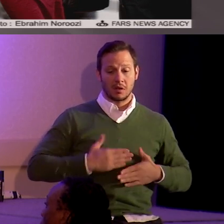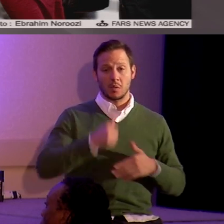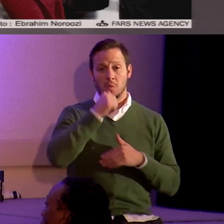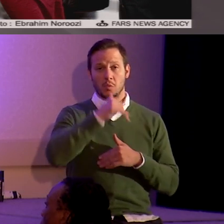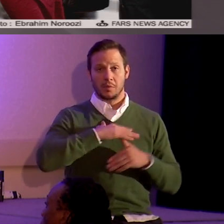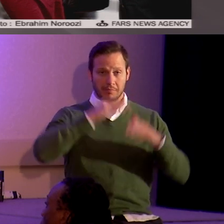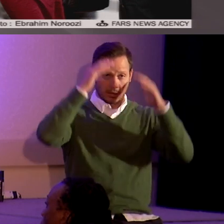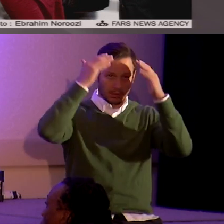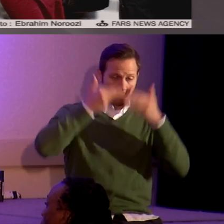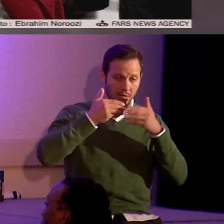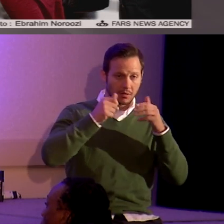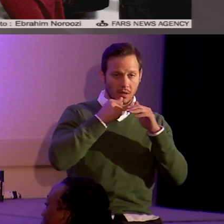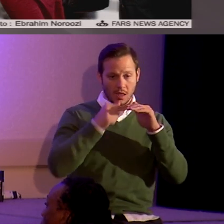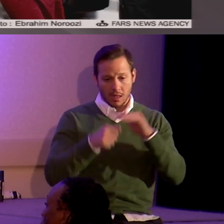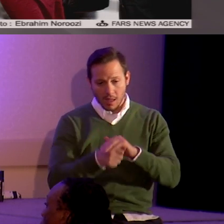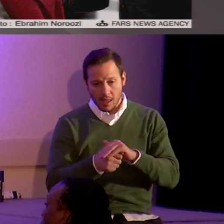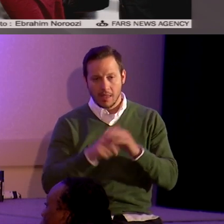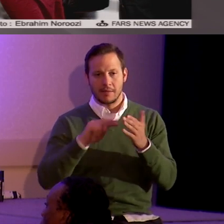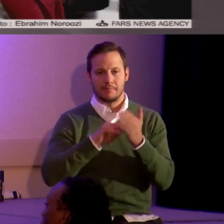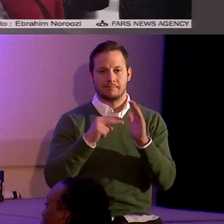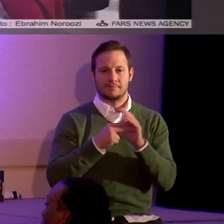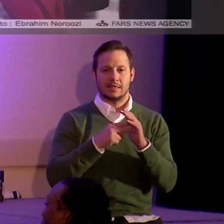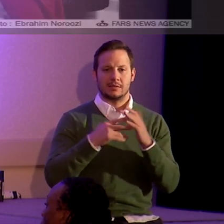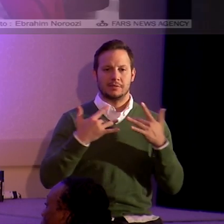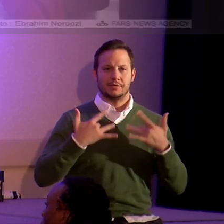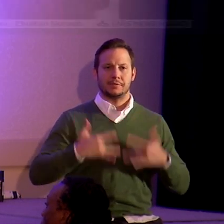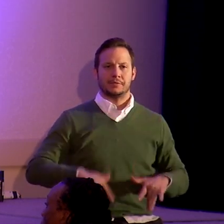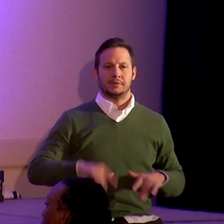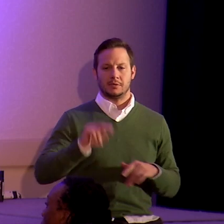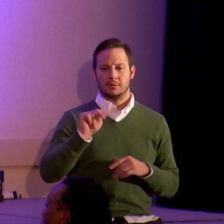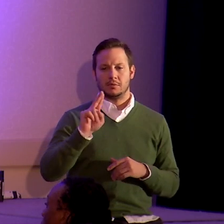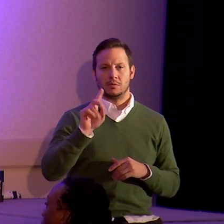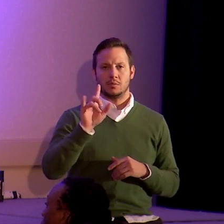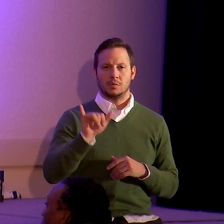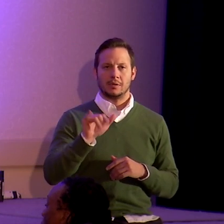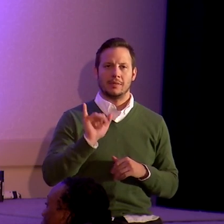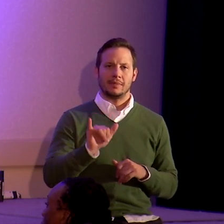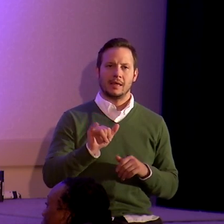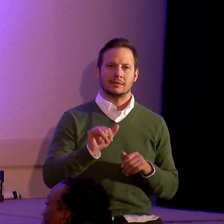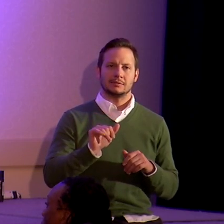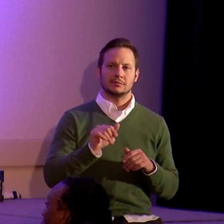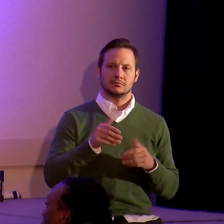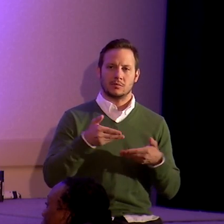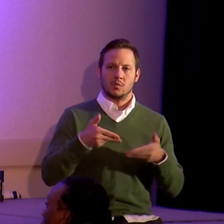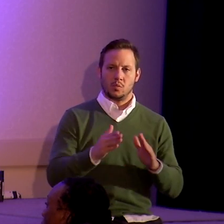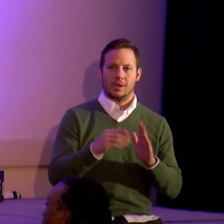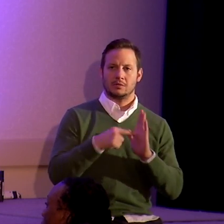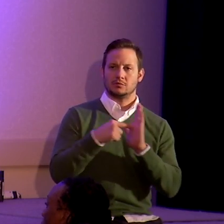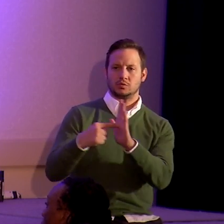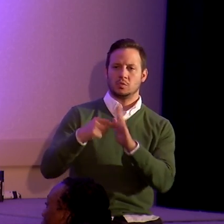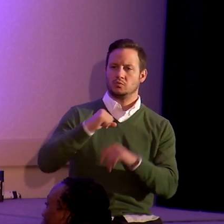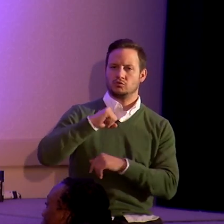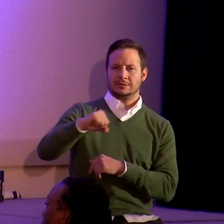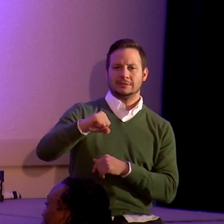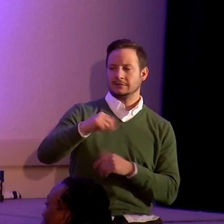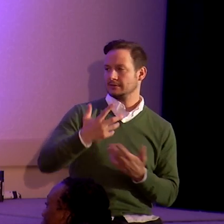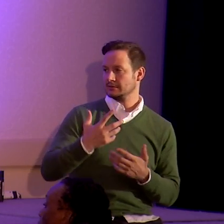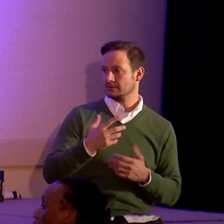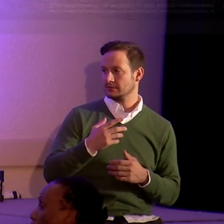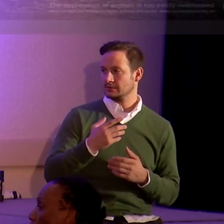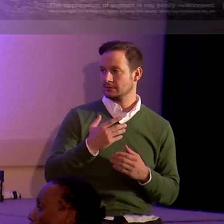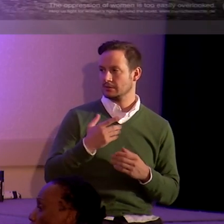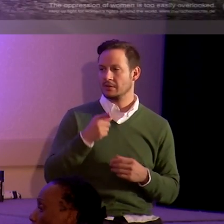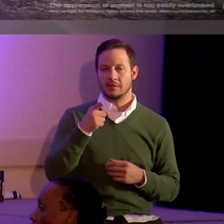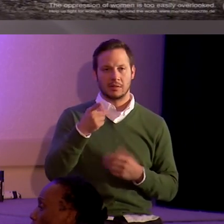hidden from view means that nudity is an important form of public resistance. Islamists want us bound